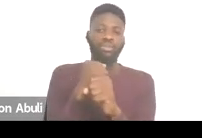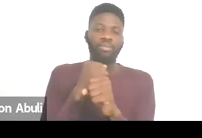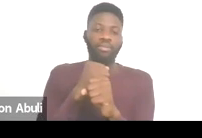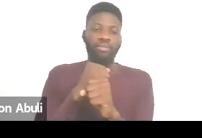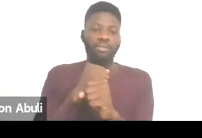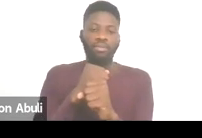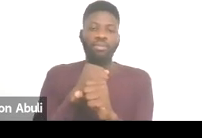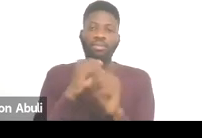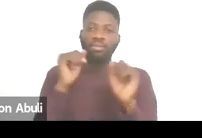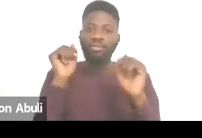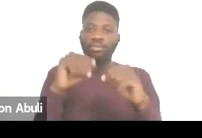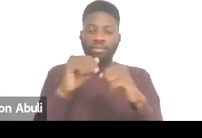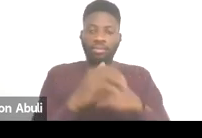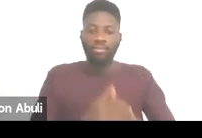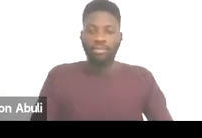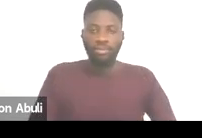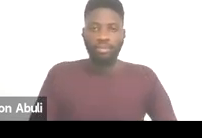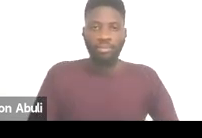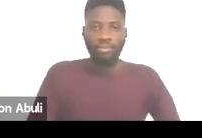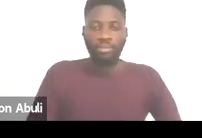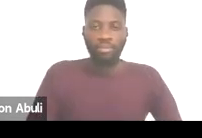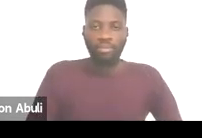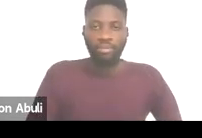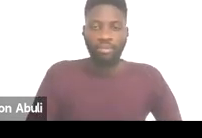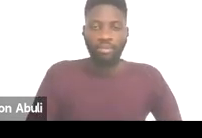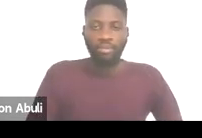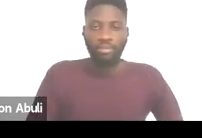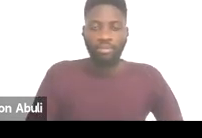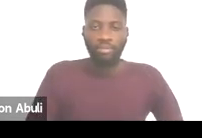to apply for those jobs that you love doing.